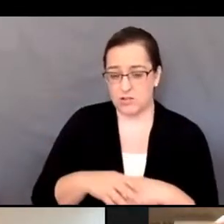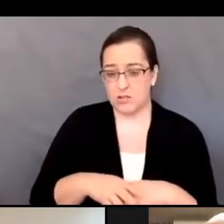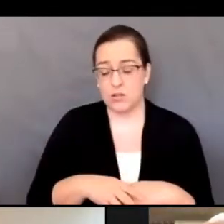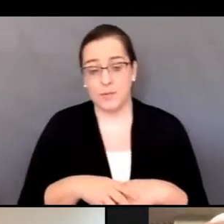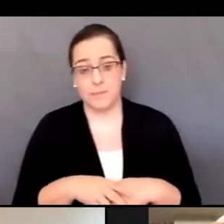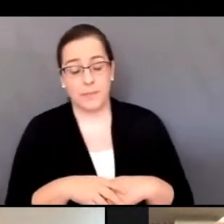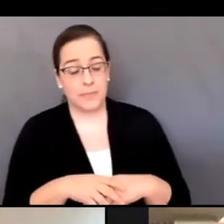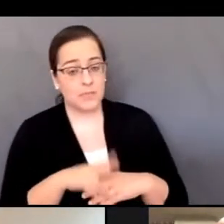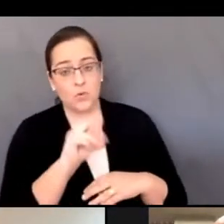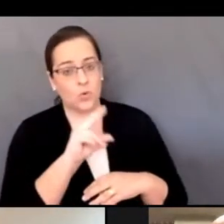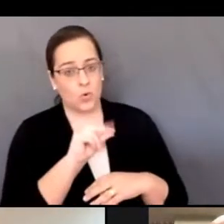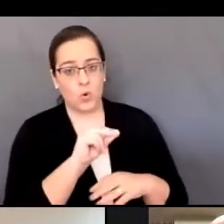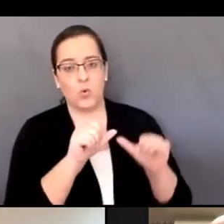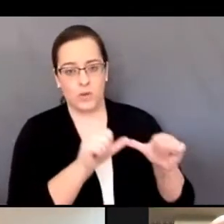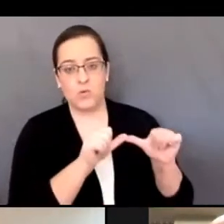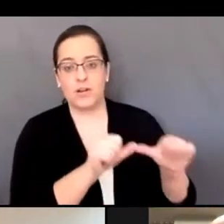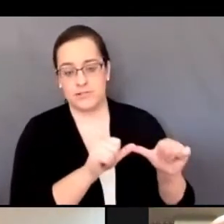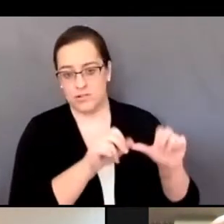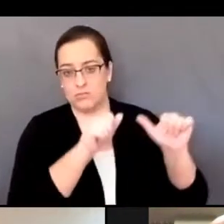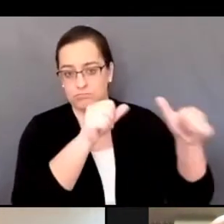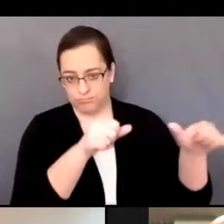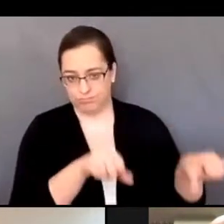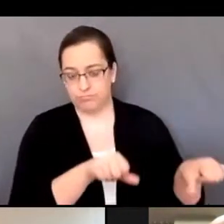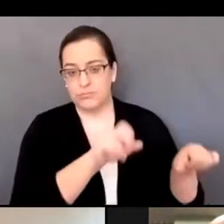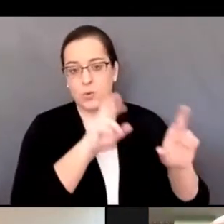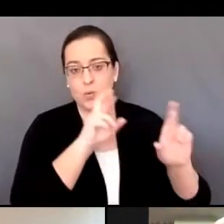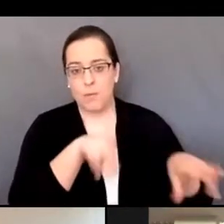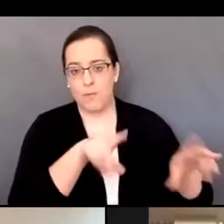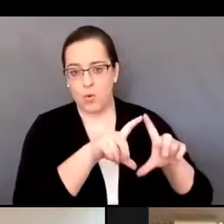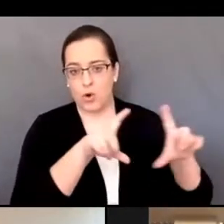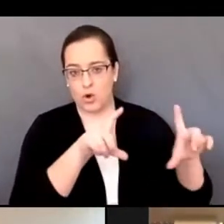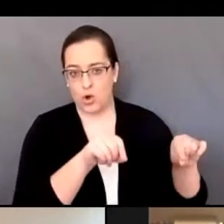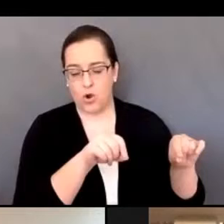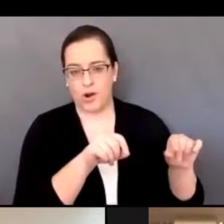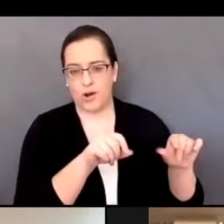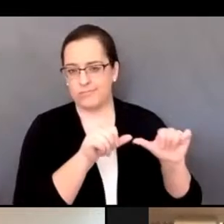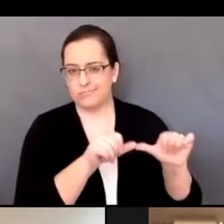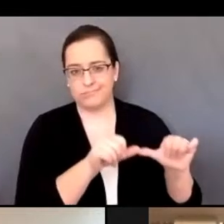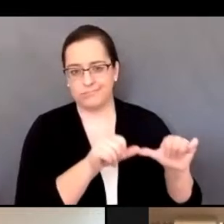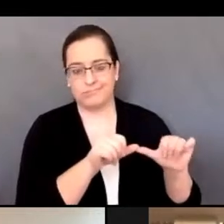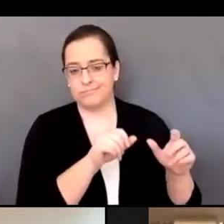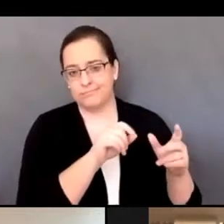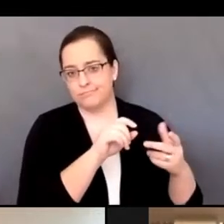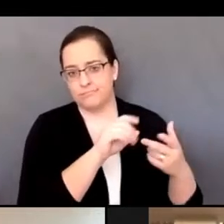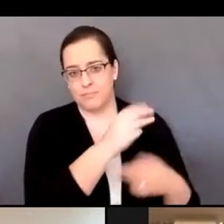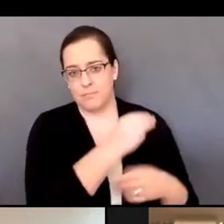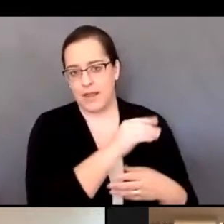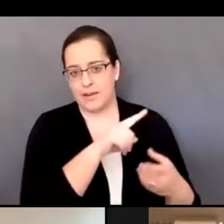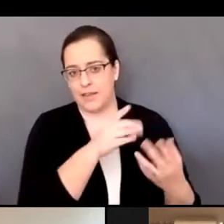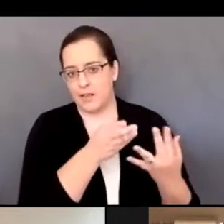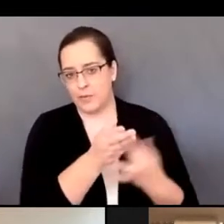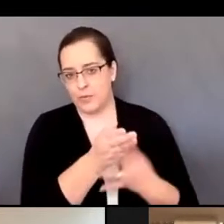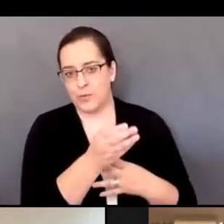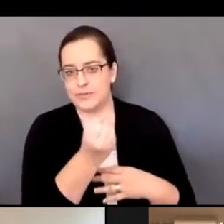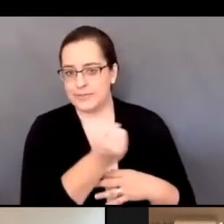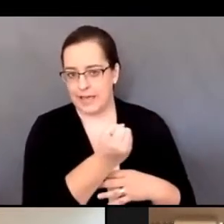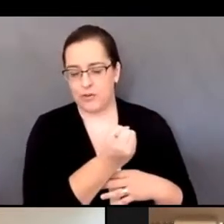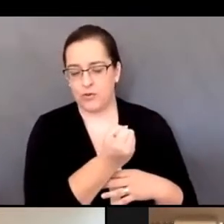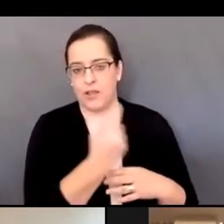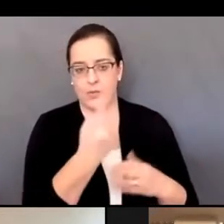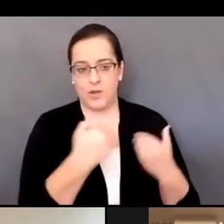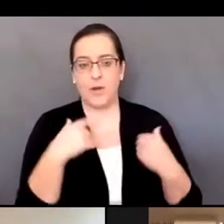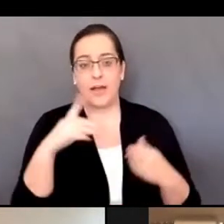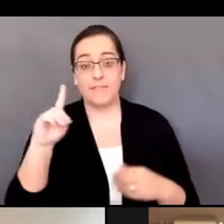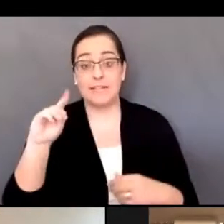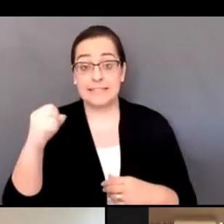No, we will continue to put the report card out on our current schedule, and we always have the dashboard